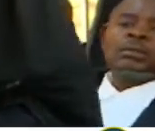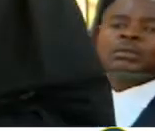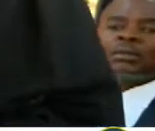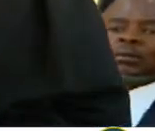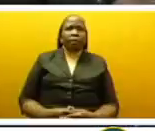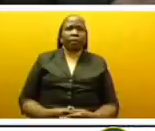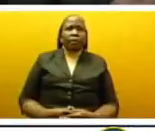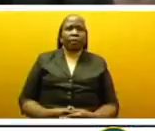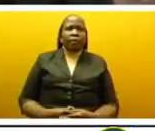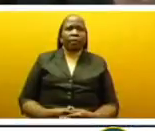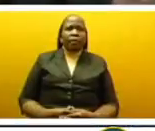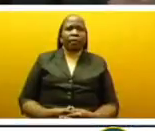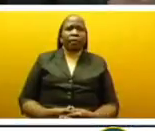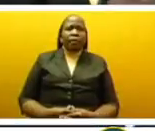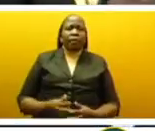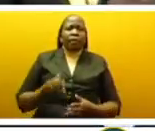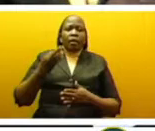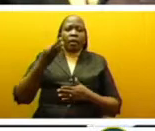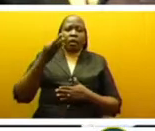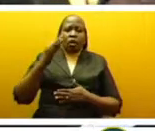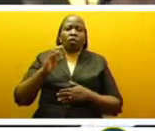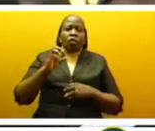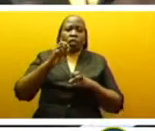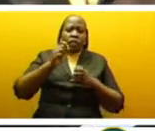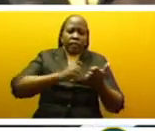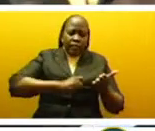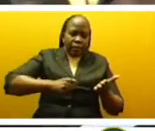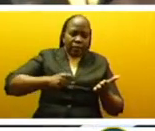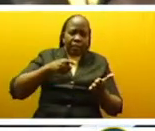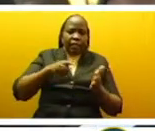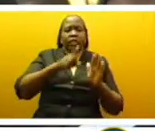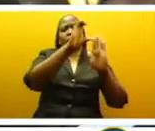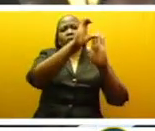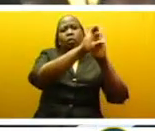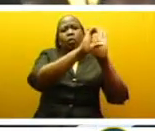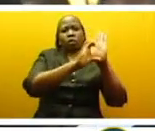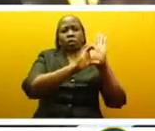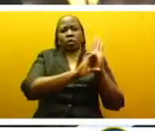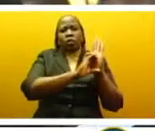process of drafting this constitution.